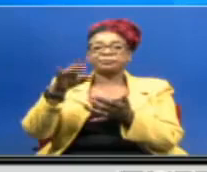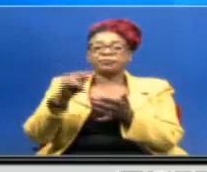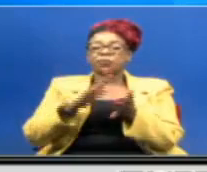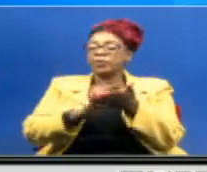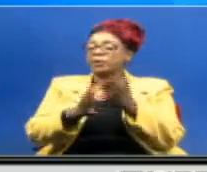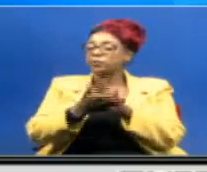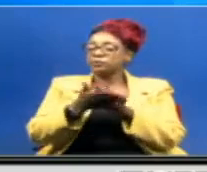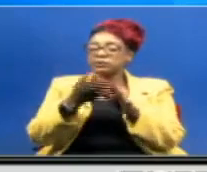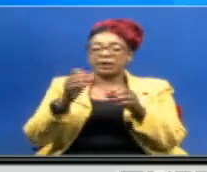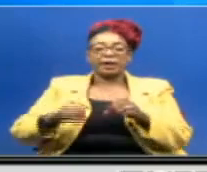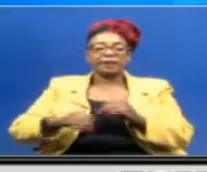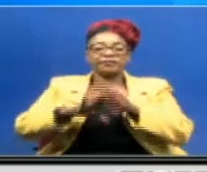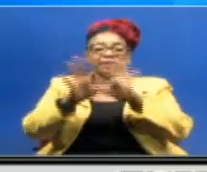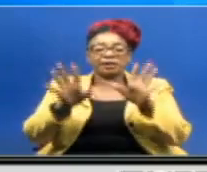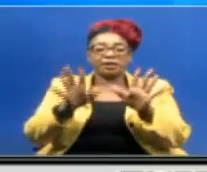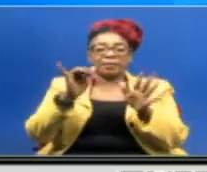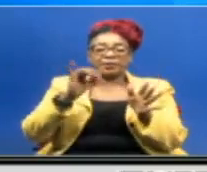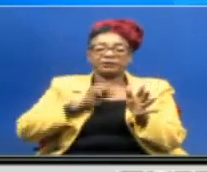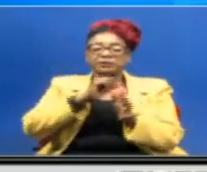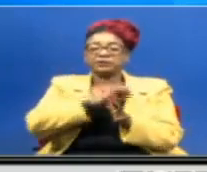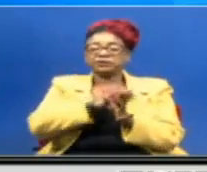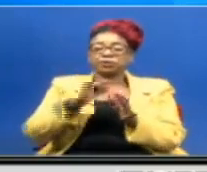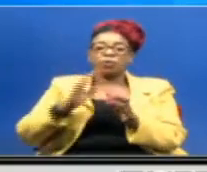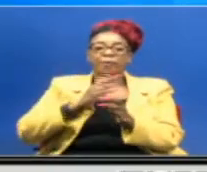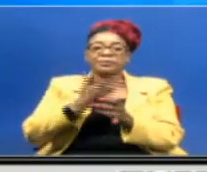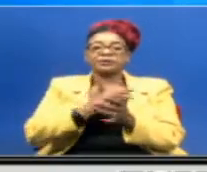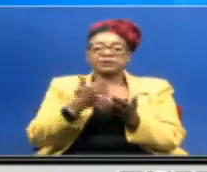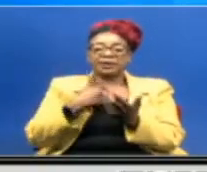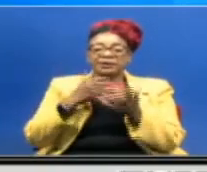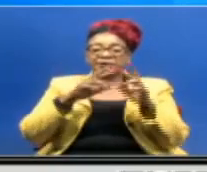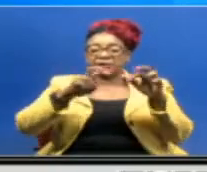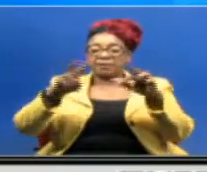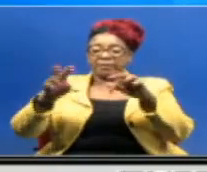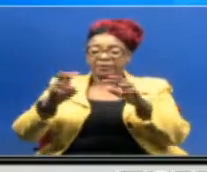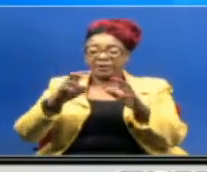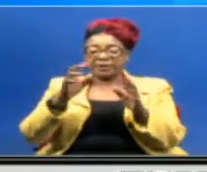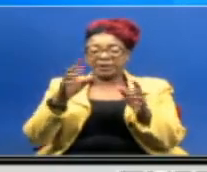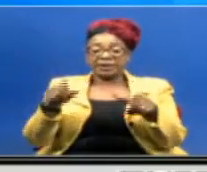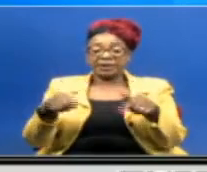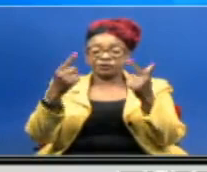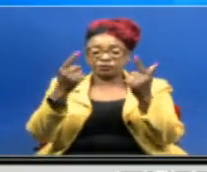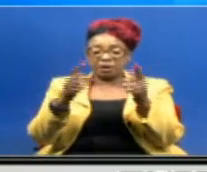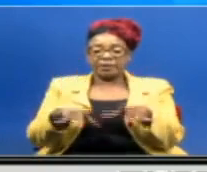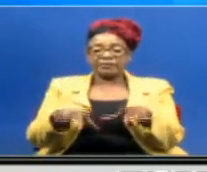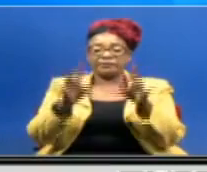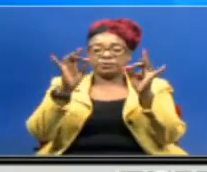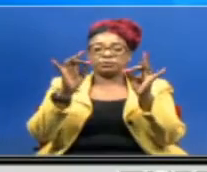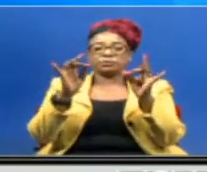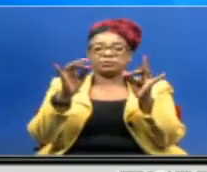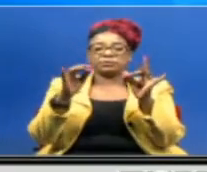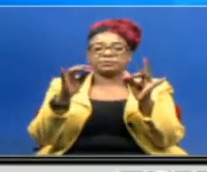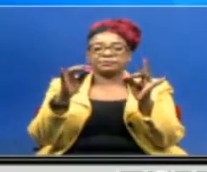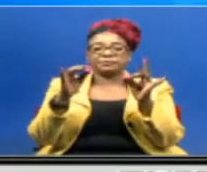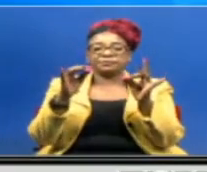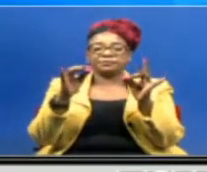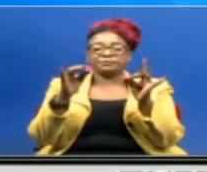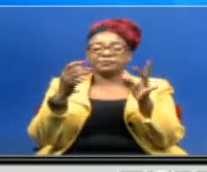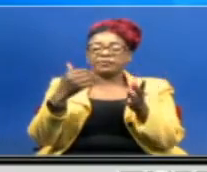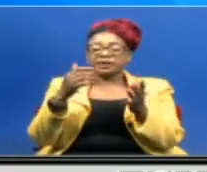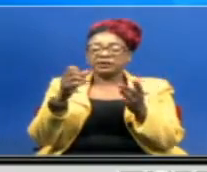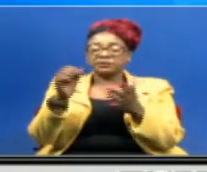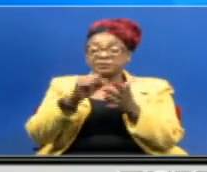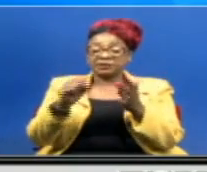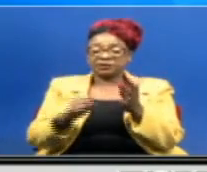the Senate committee had actually examined the allegations and found them to have been unsubstantiated, and